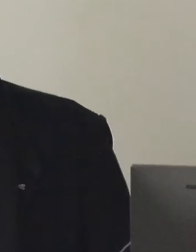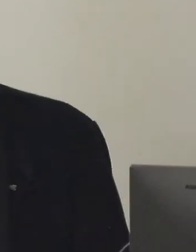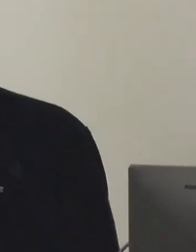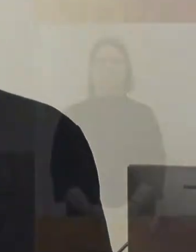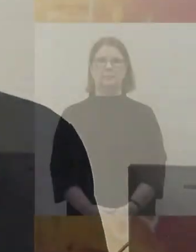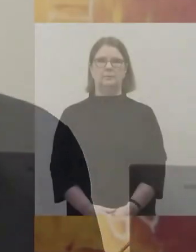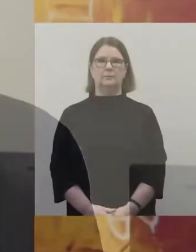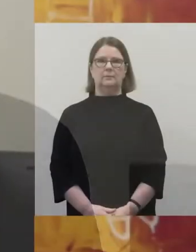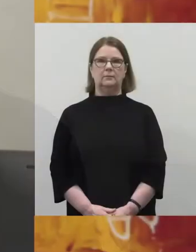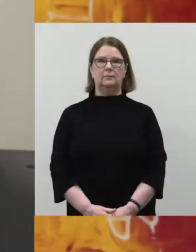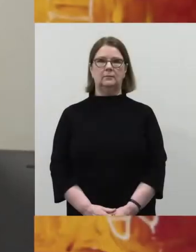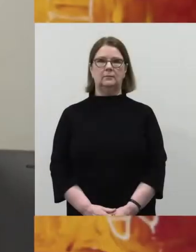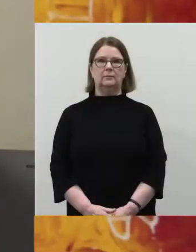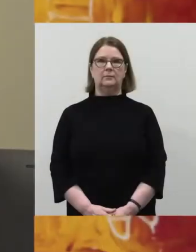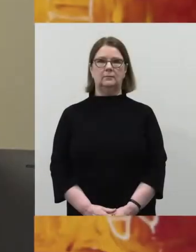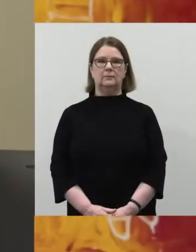Well, good morning.